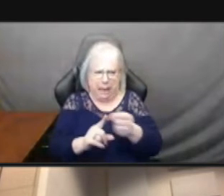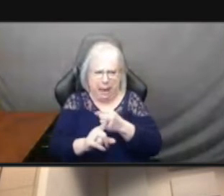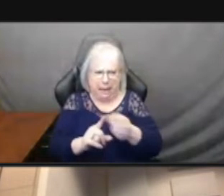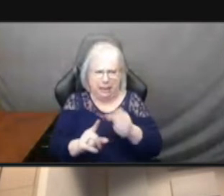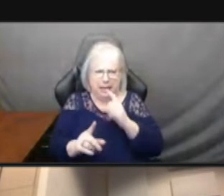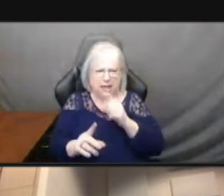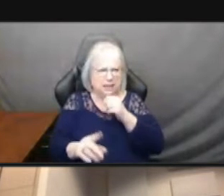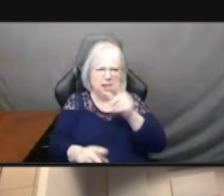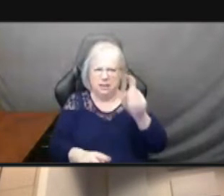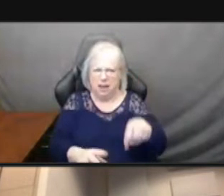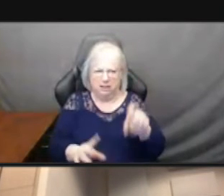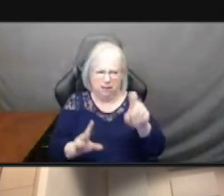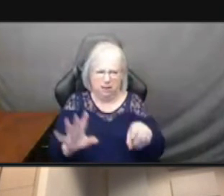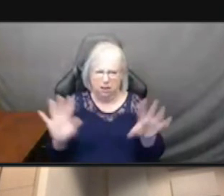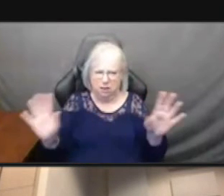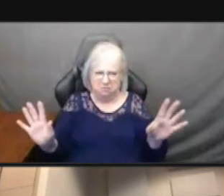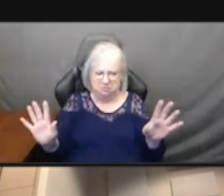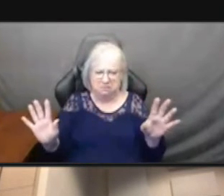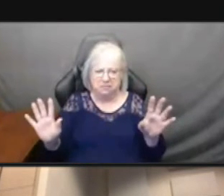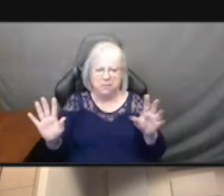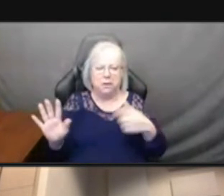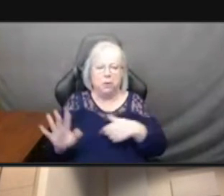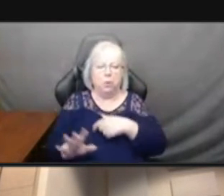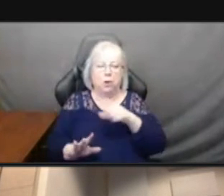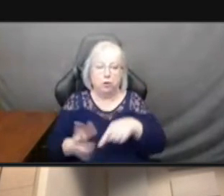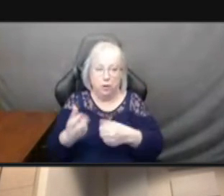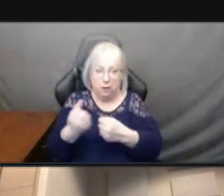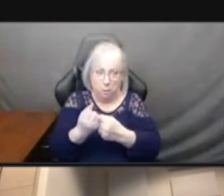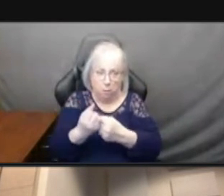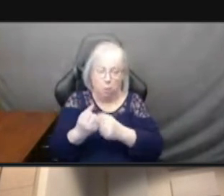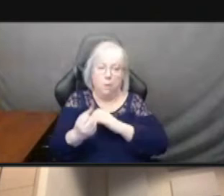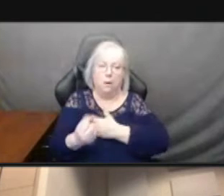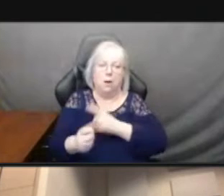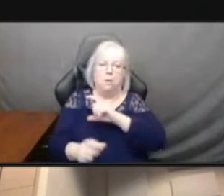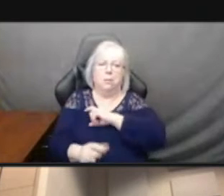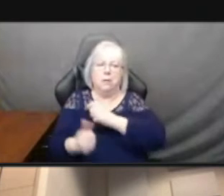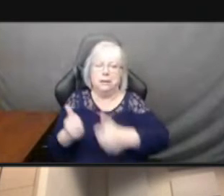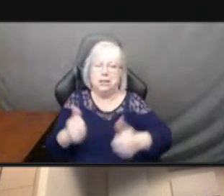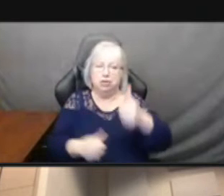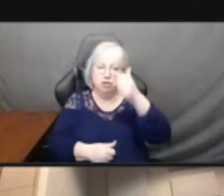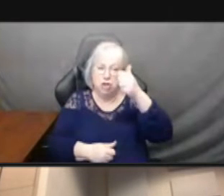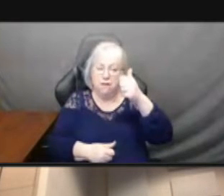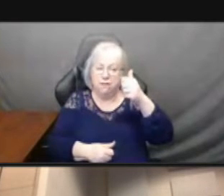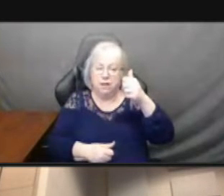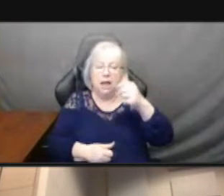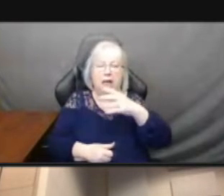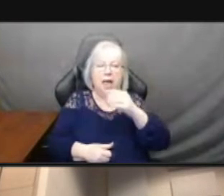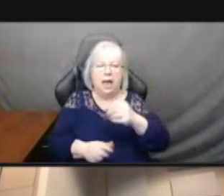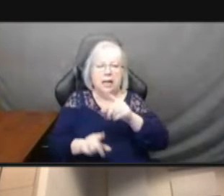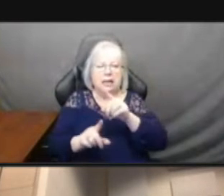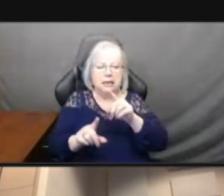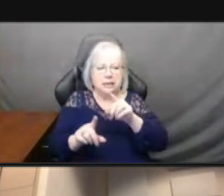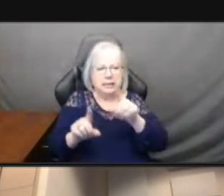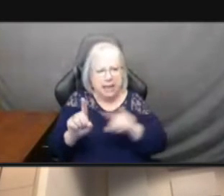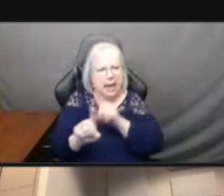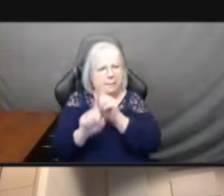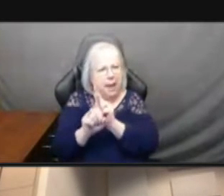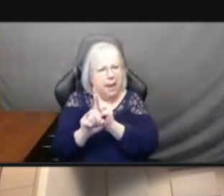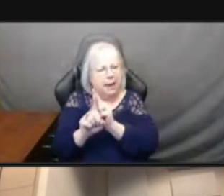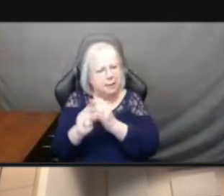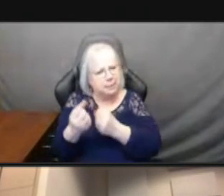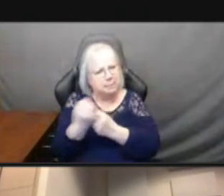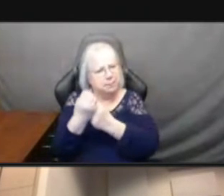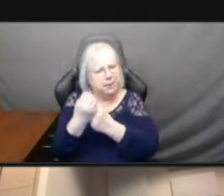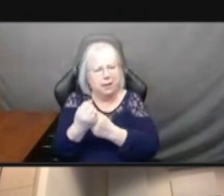totally unnecessary. We should support our police chief and stand behind him rather than finding ways